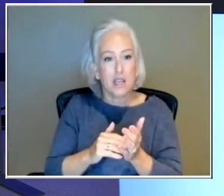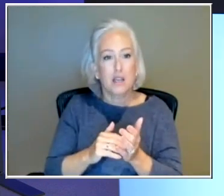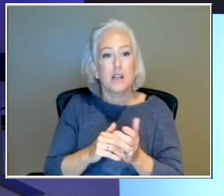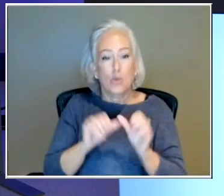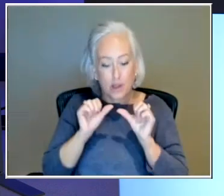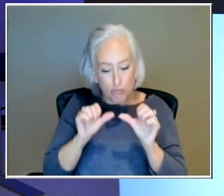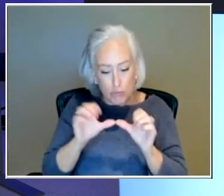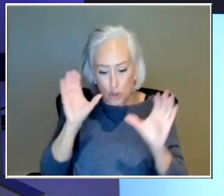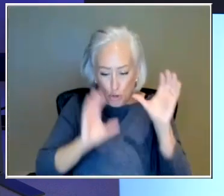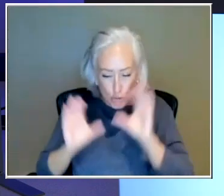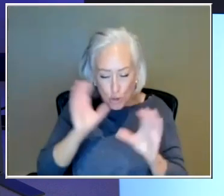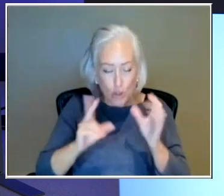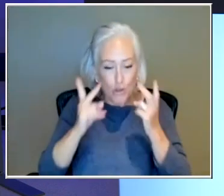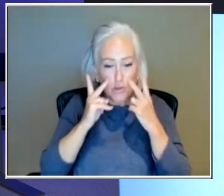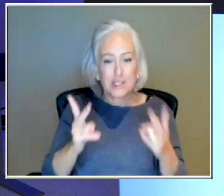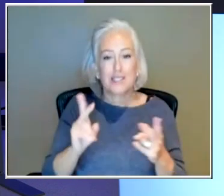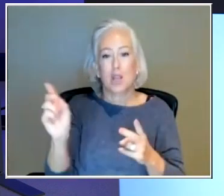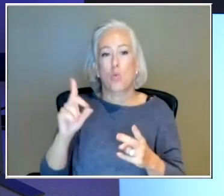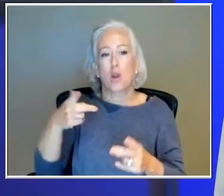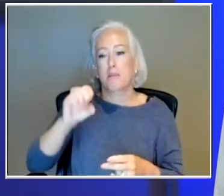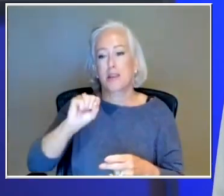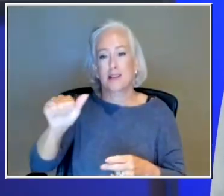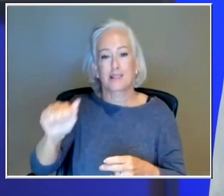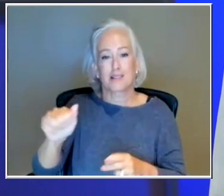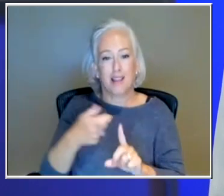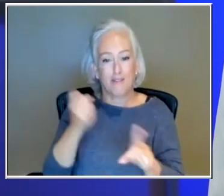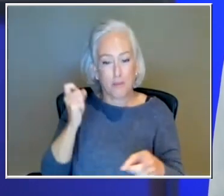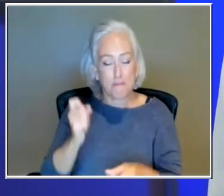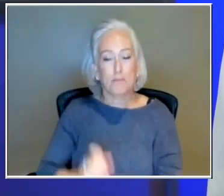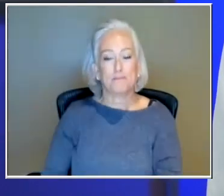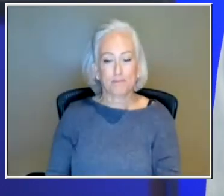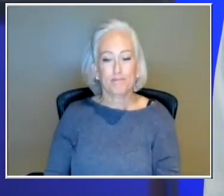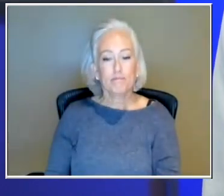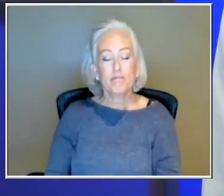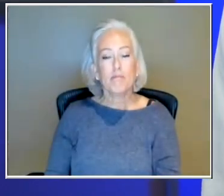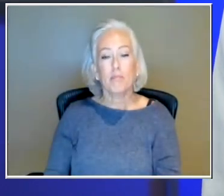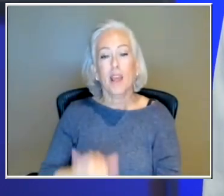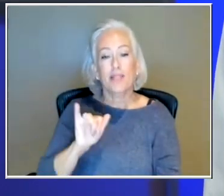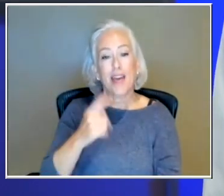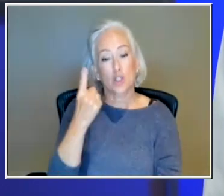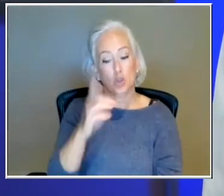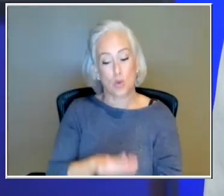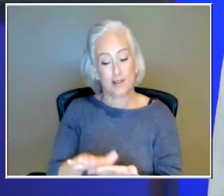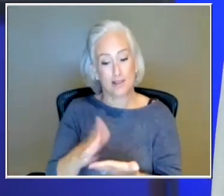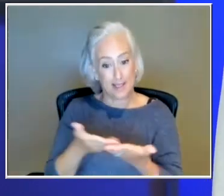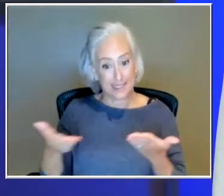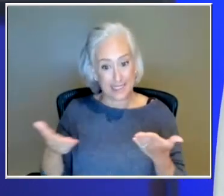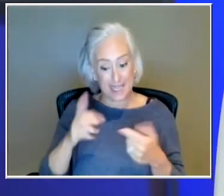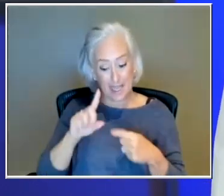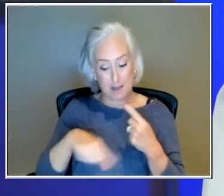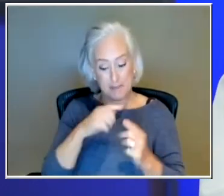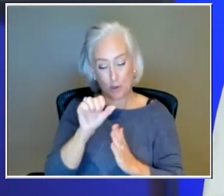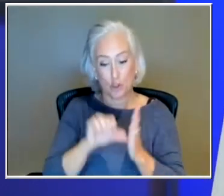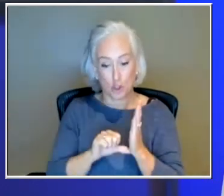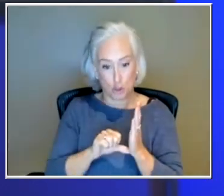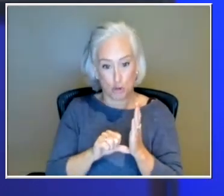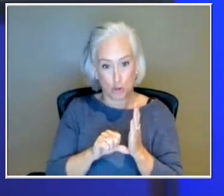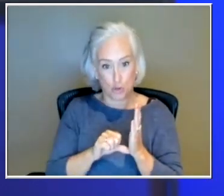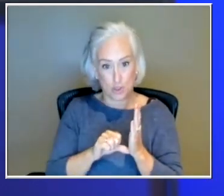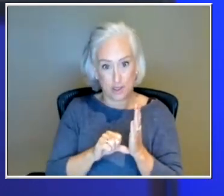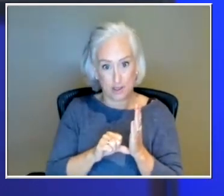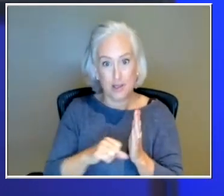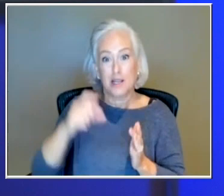find where is that PSA coming from. But that's one of the really nice things about surgery in this instance is that because the